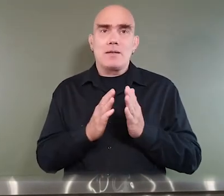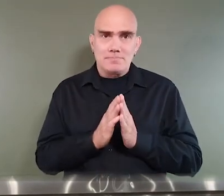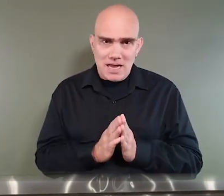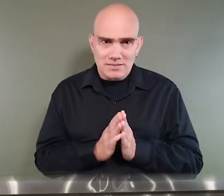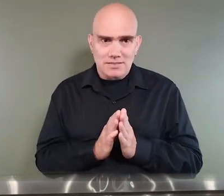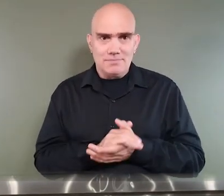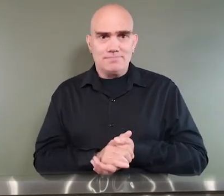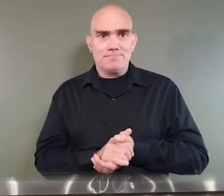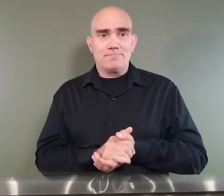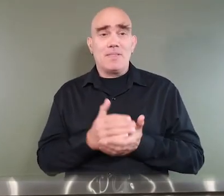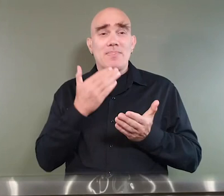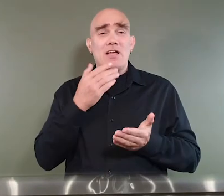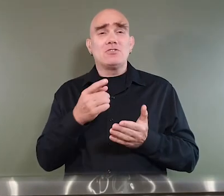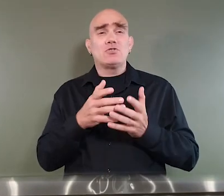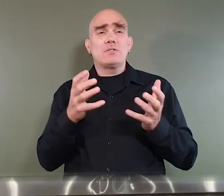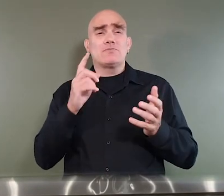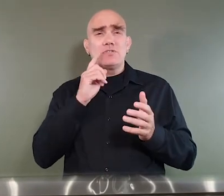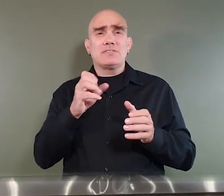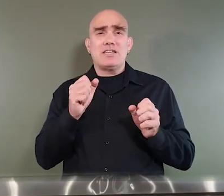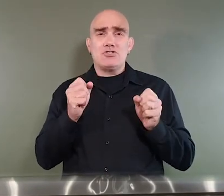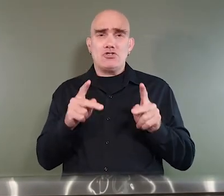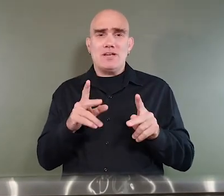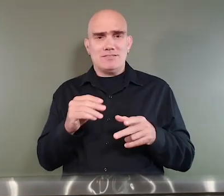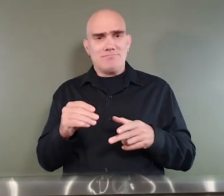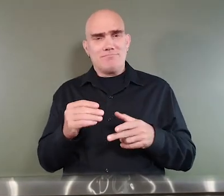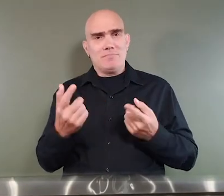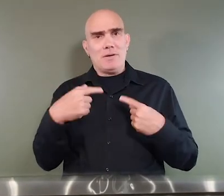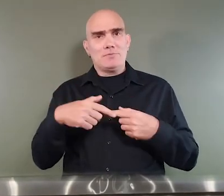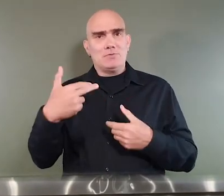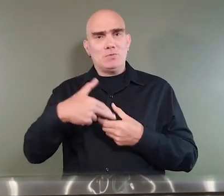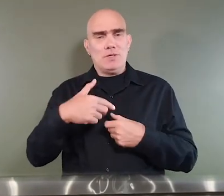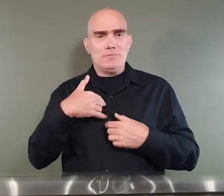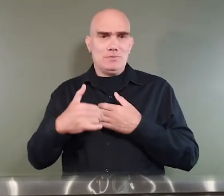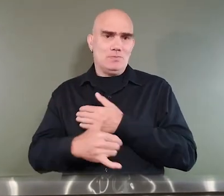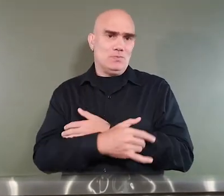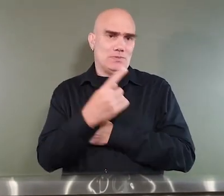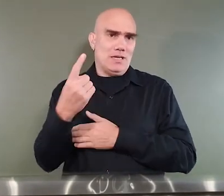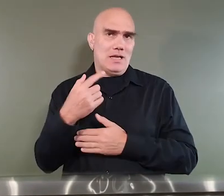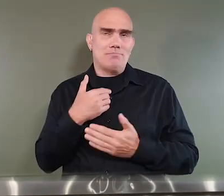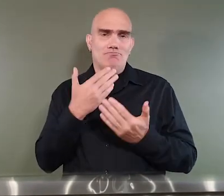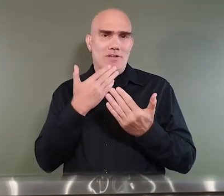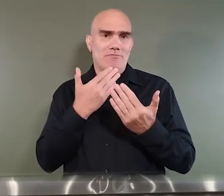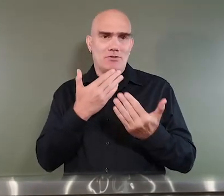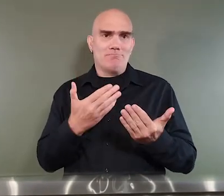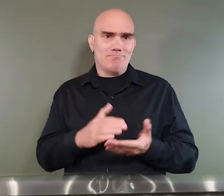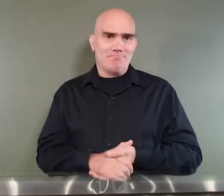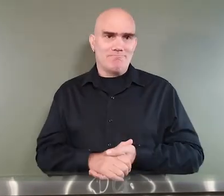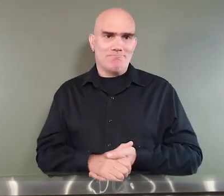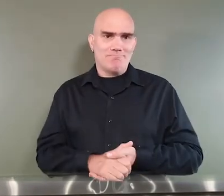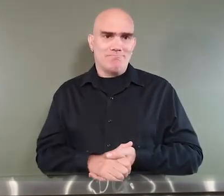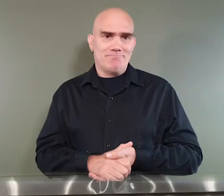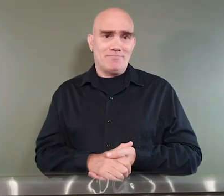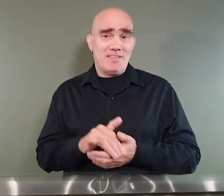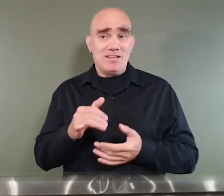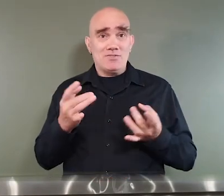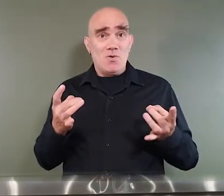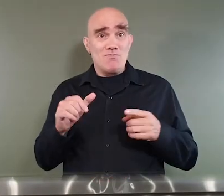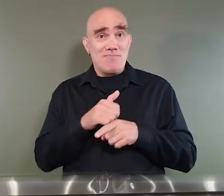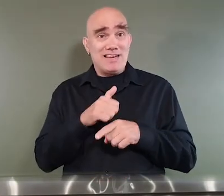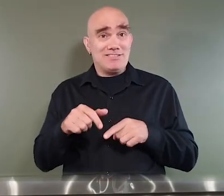Thank you so much for taking a chance and coming to join me today. I'm so grateful. That is a yoga practice, you guys,